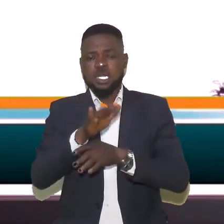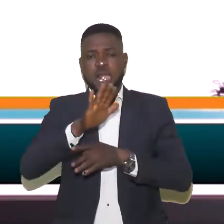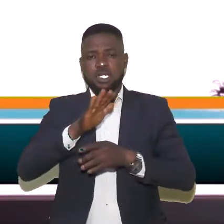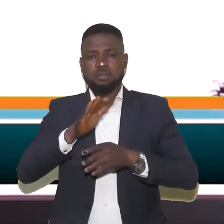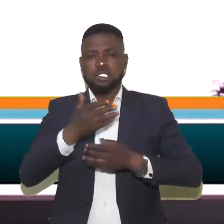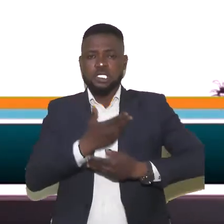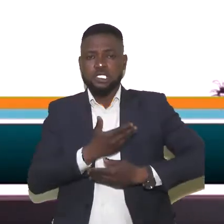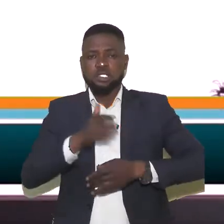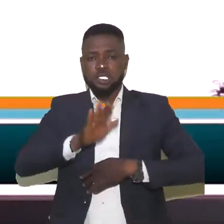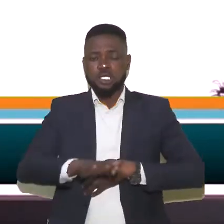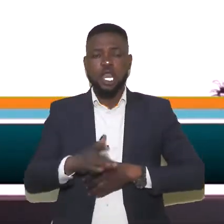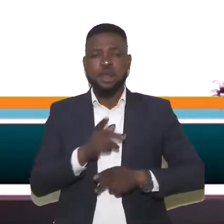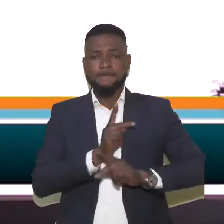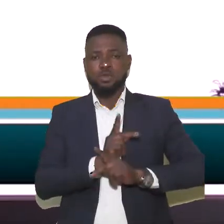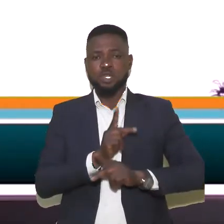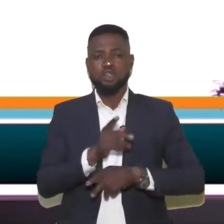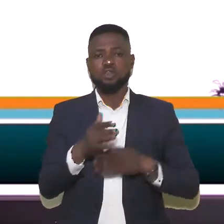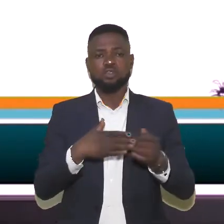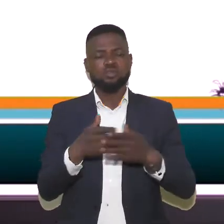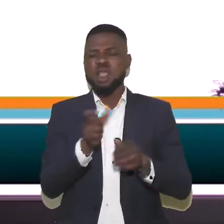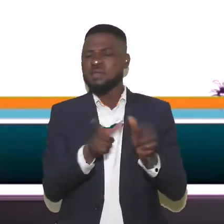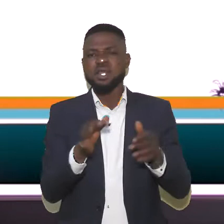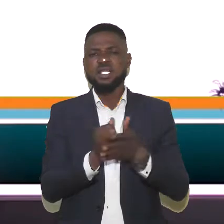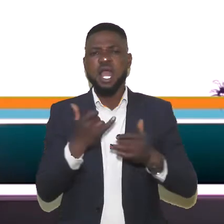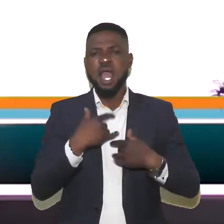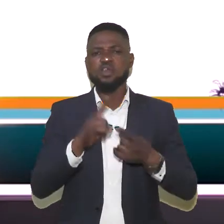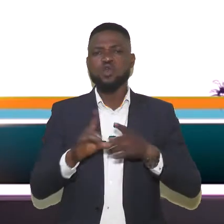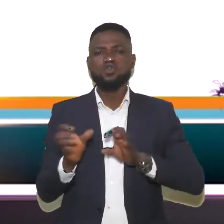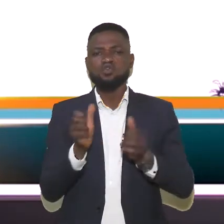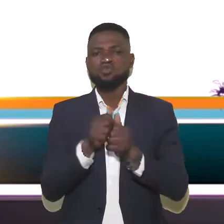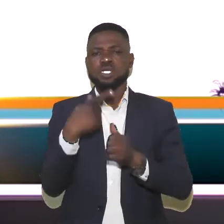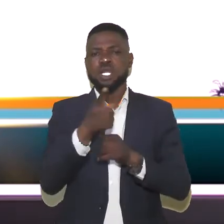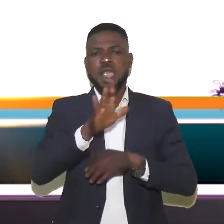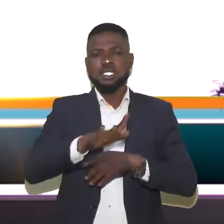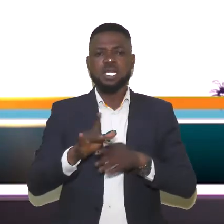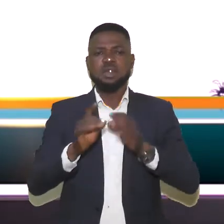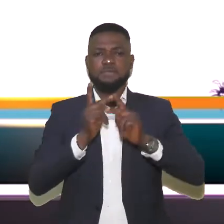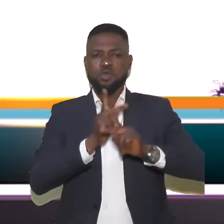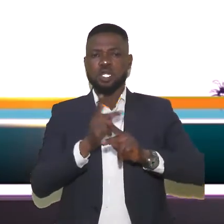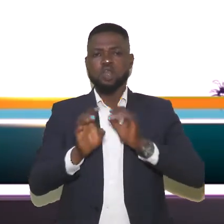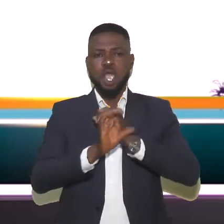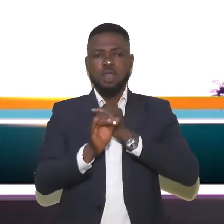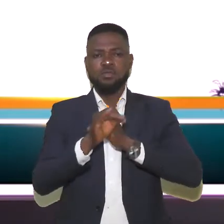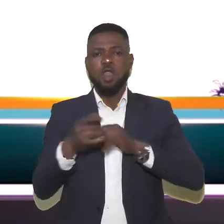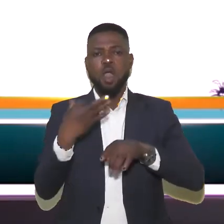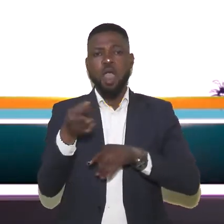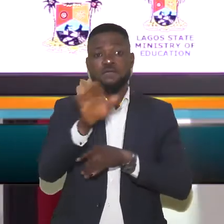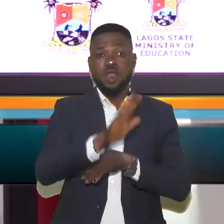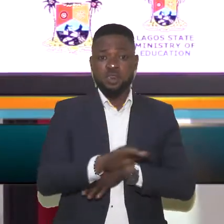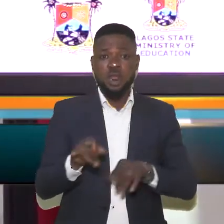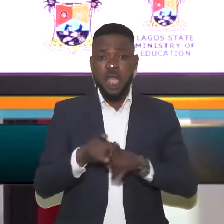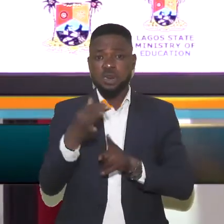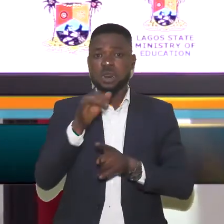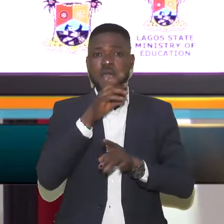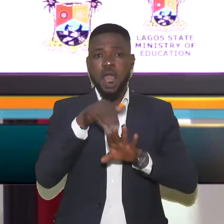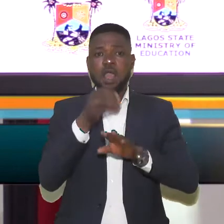child protection issues. Everything that has to do with child protection and advocacy of your children, even as they are home. Now, do